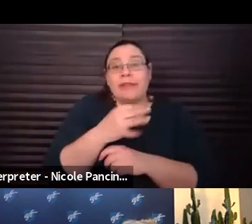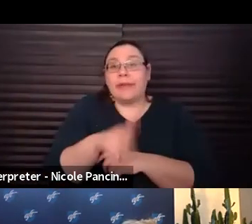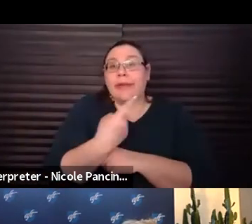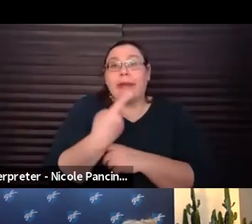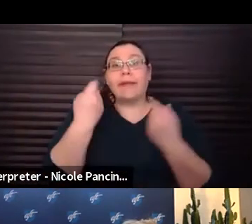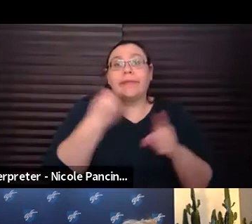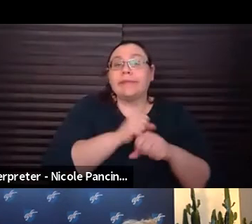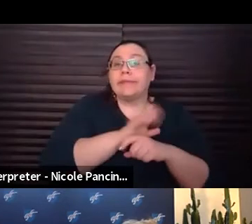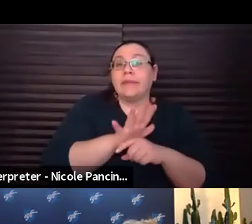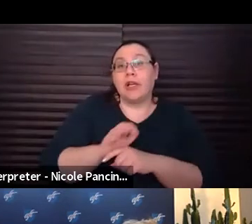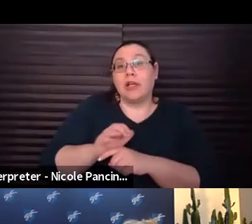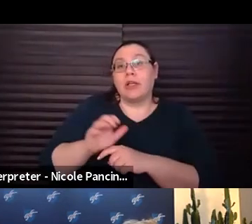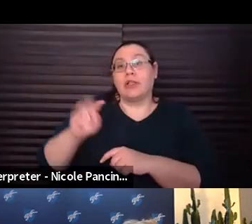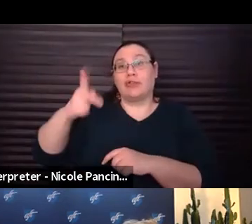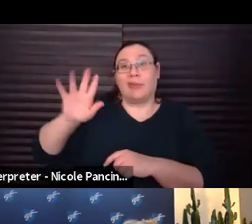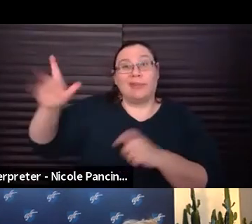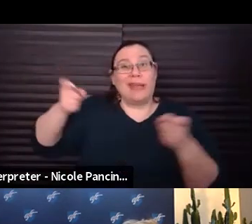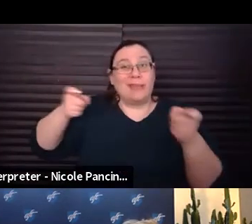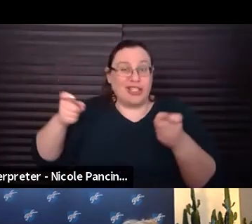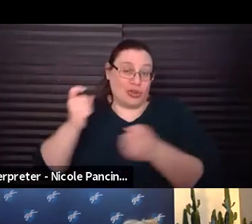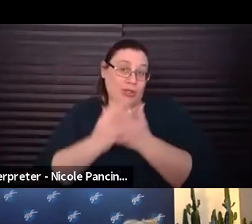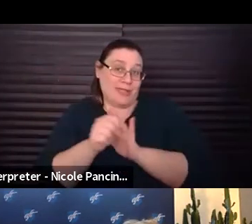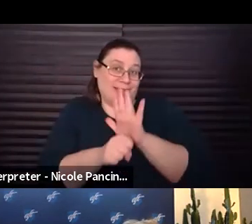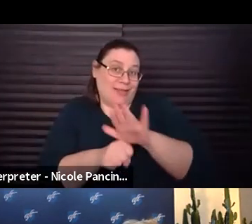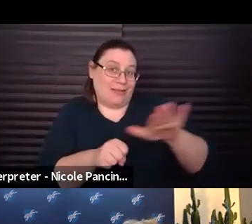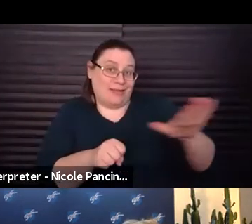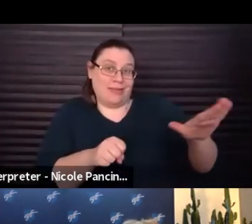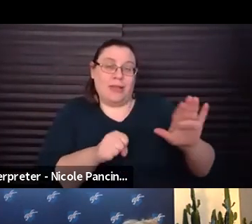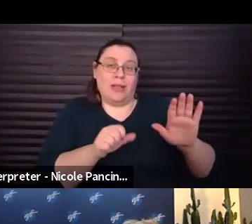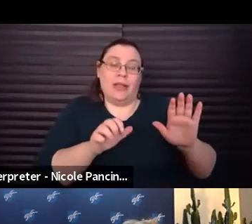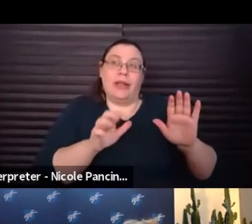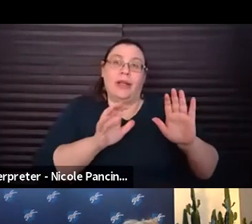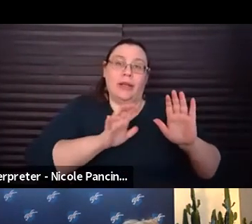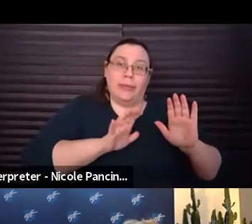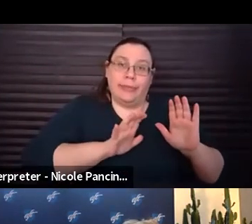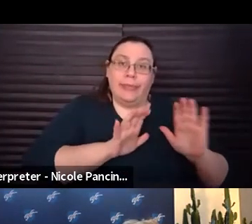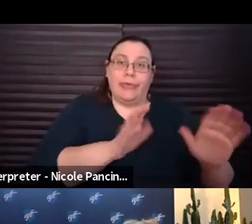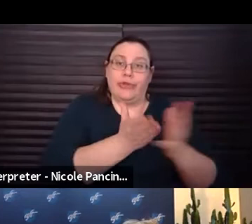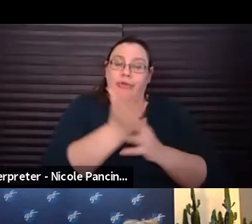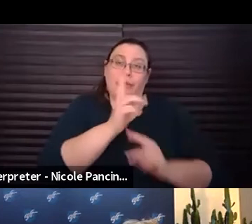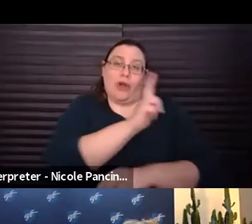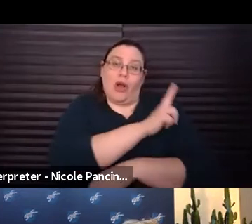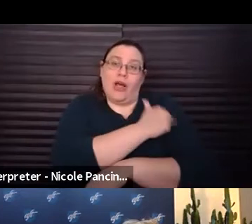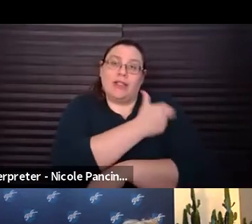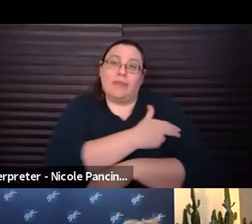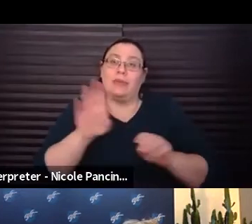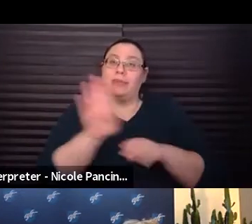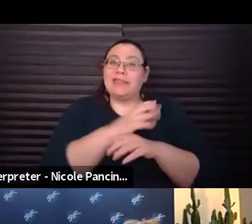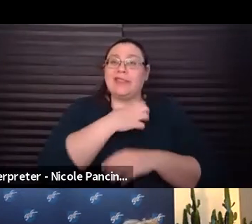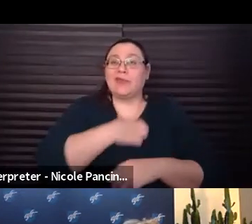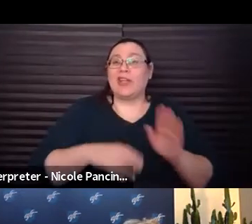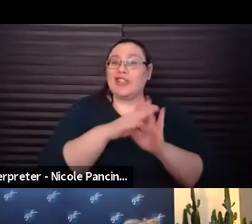Trump administration, and in some states, pushed through the hospital industry wish list, rolling back